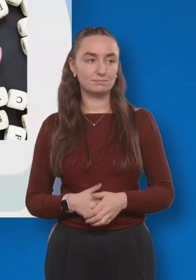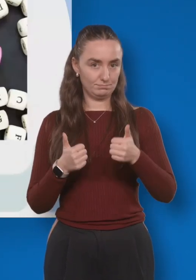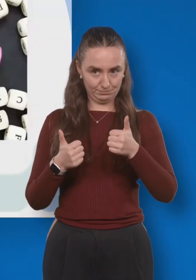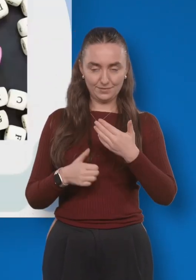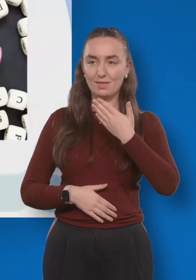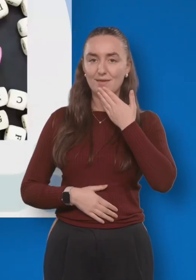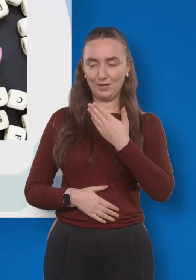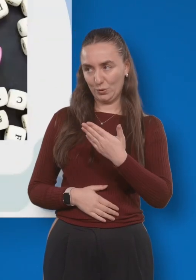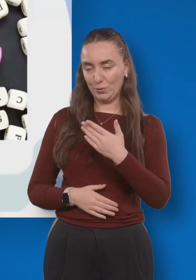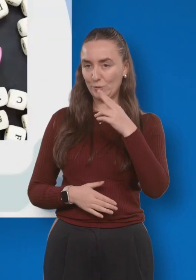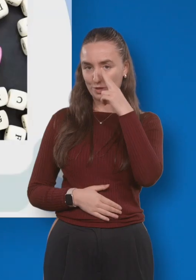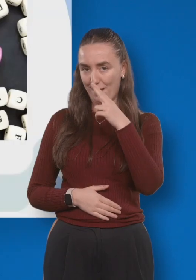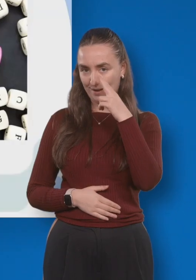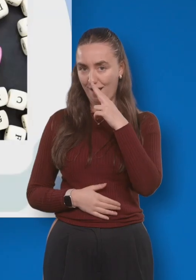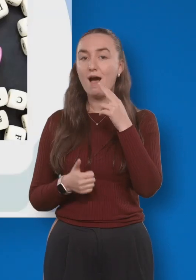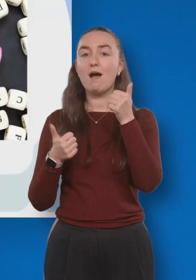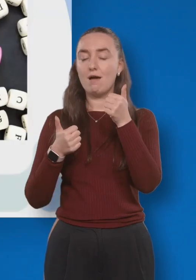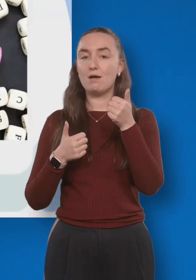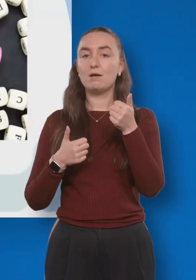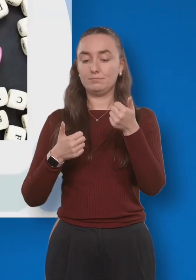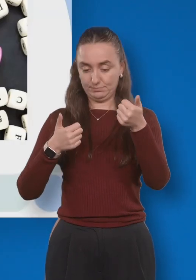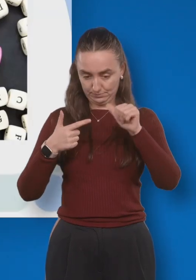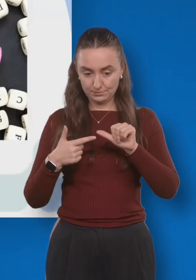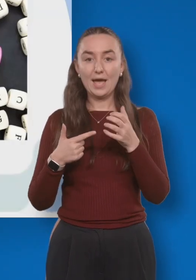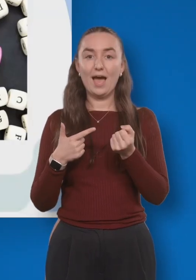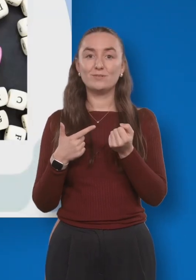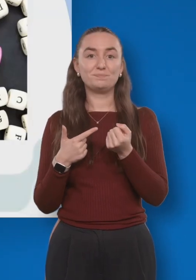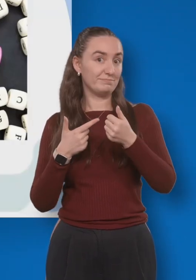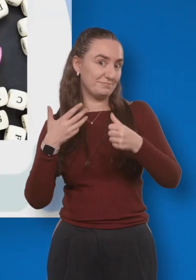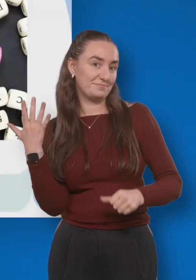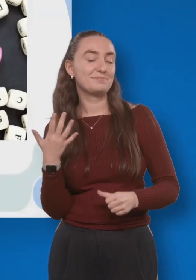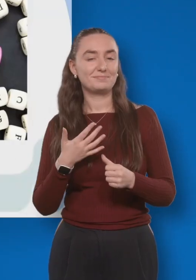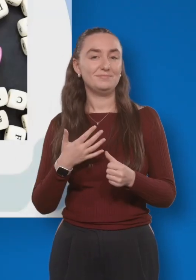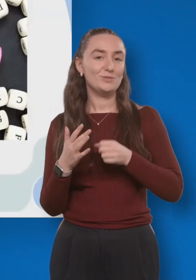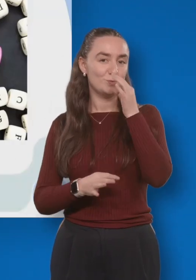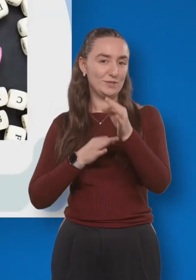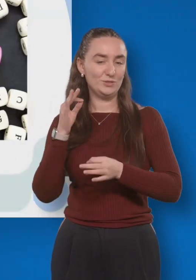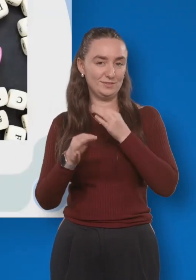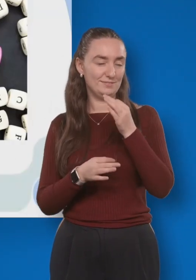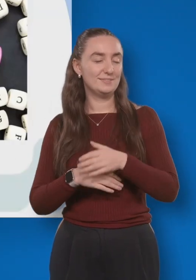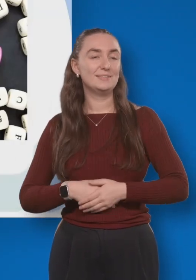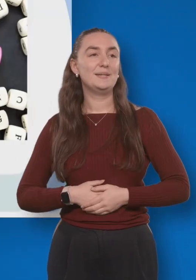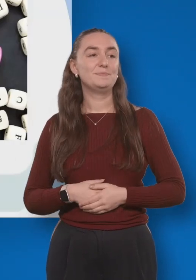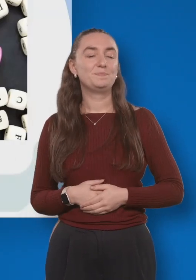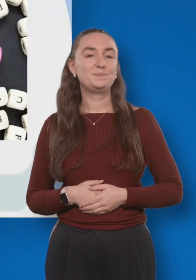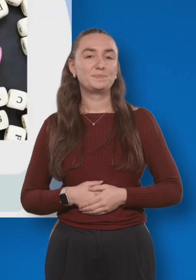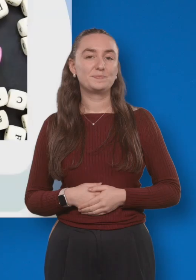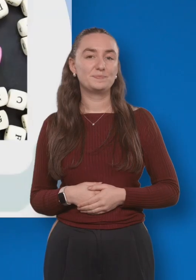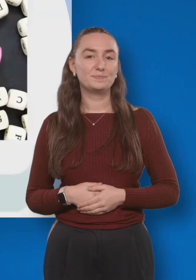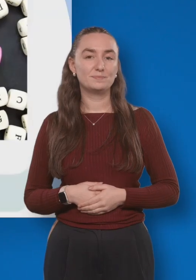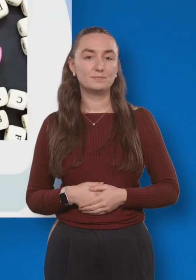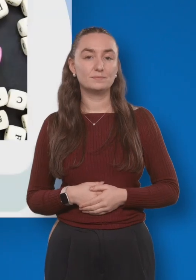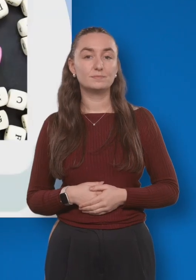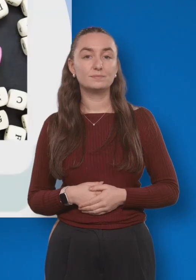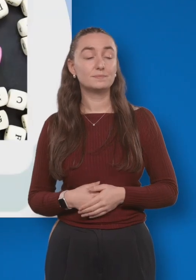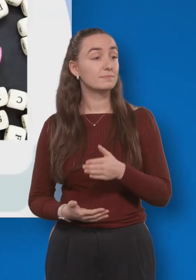Thanks. Thank you so much, Jemina. We've got more questions coming in.